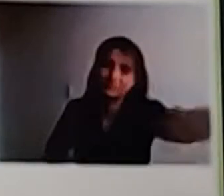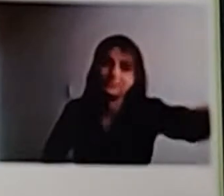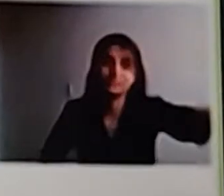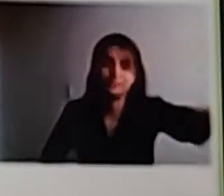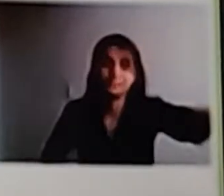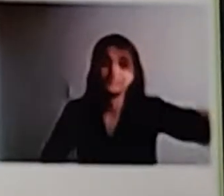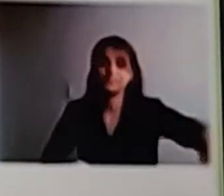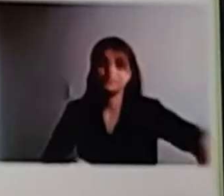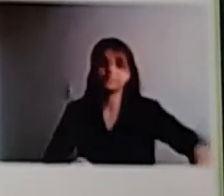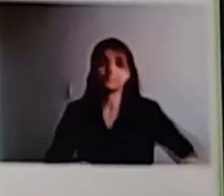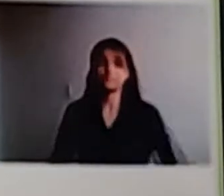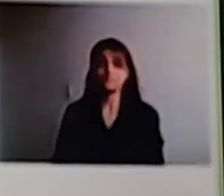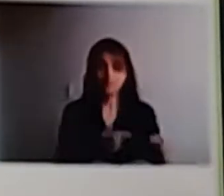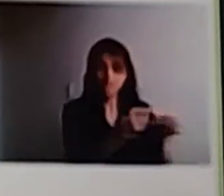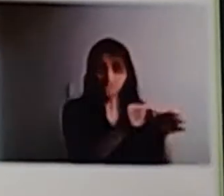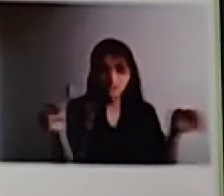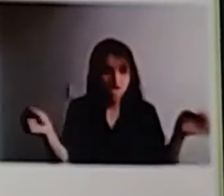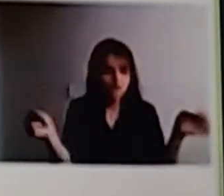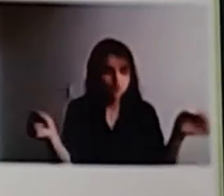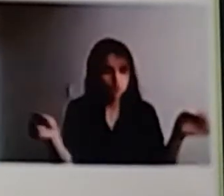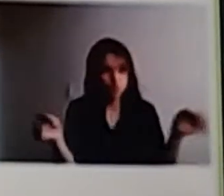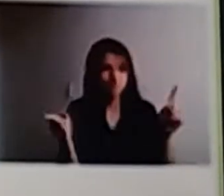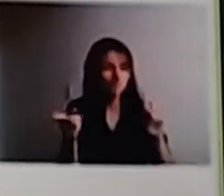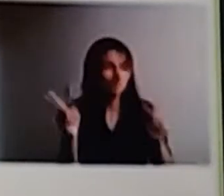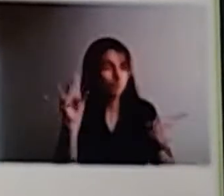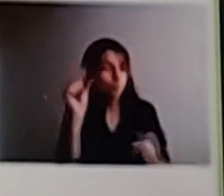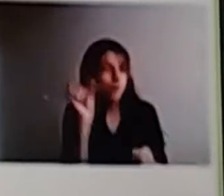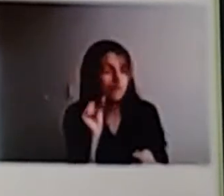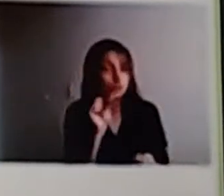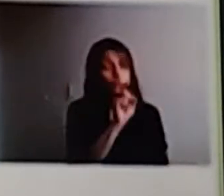out. If you continue,